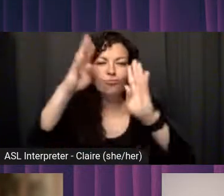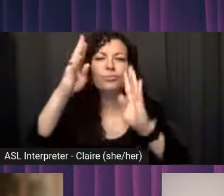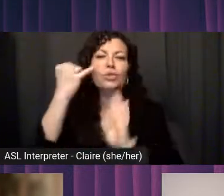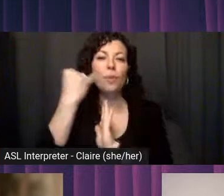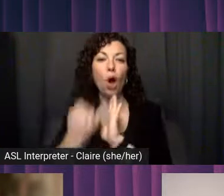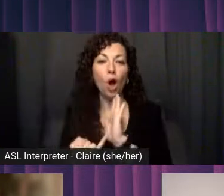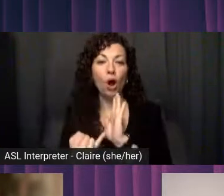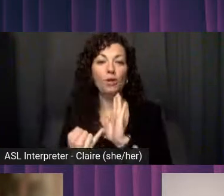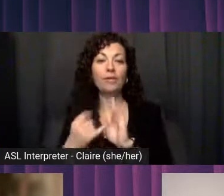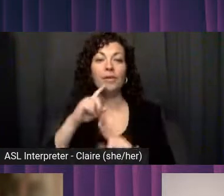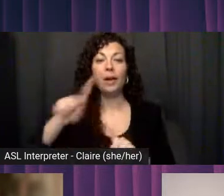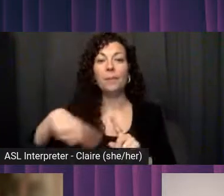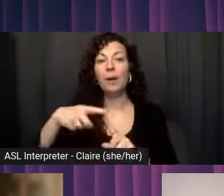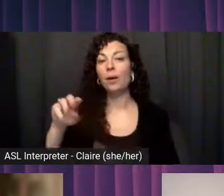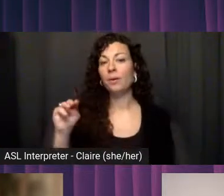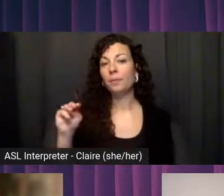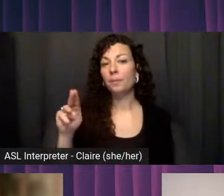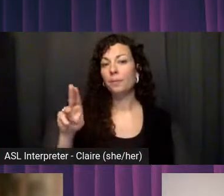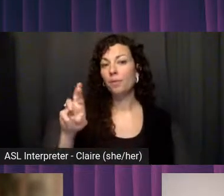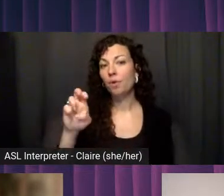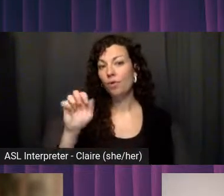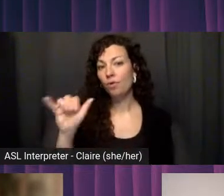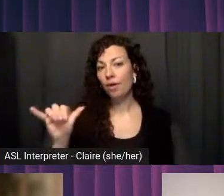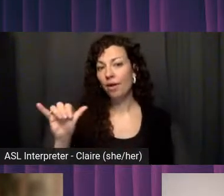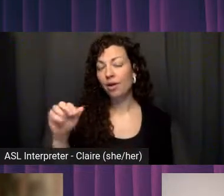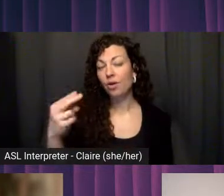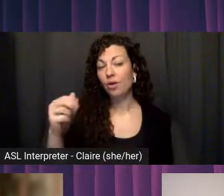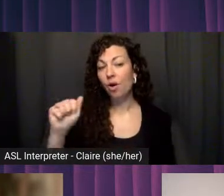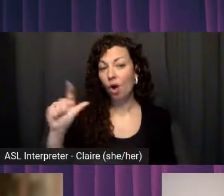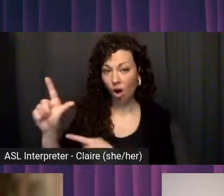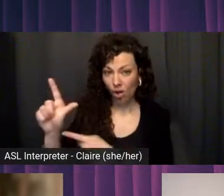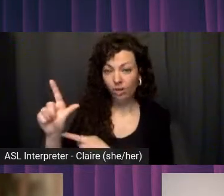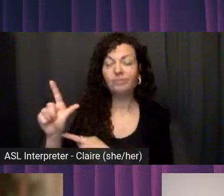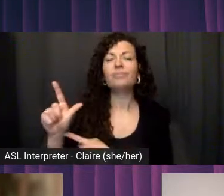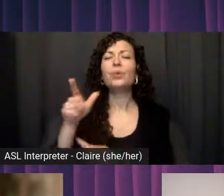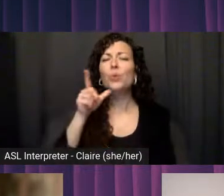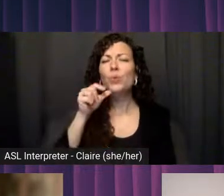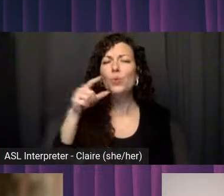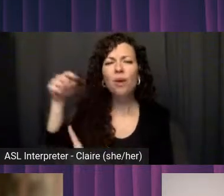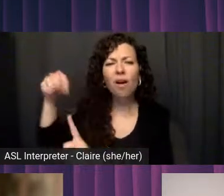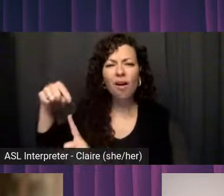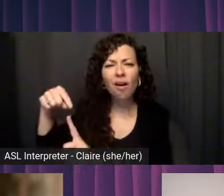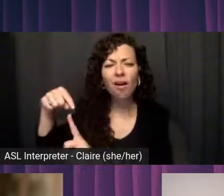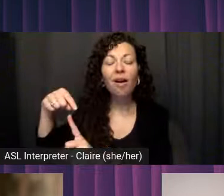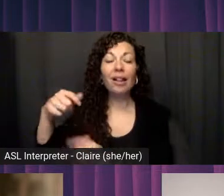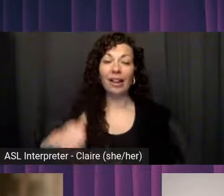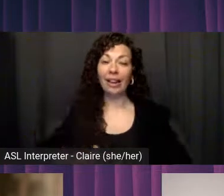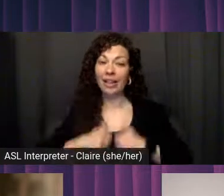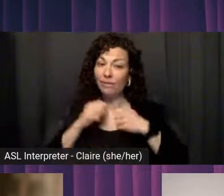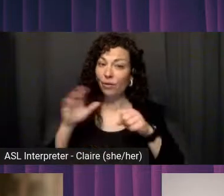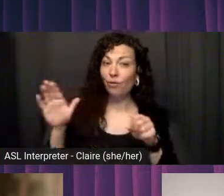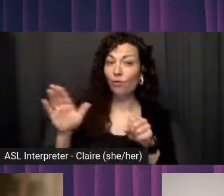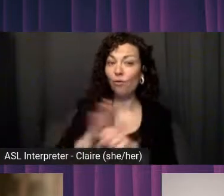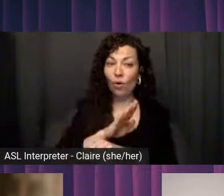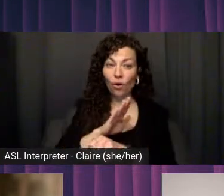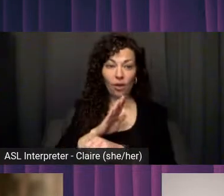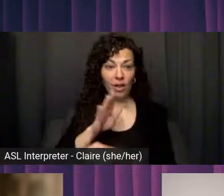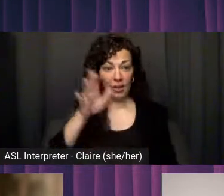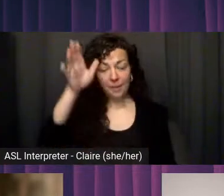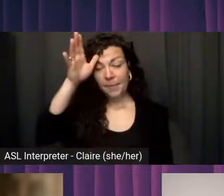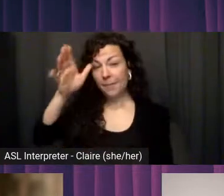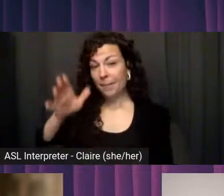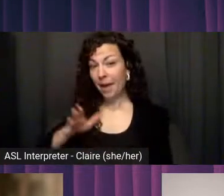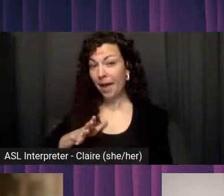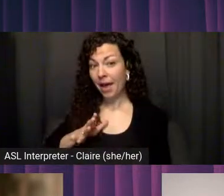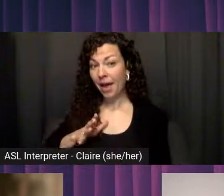Hall before, Murray was a New York City politician that lived his life fully as a man, and whose gender